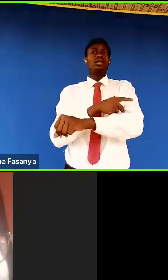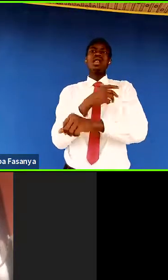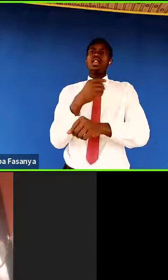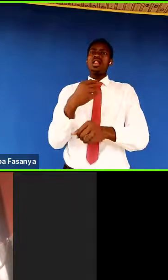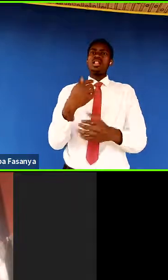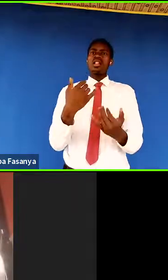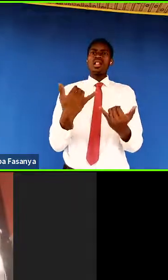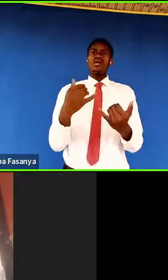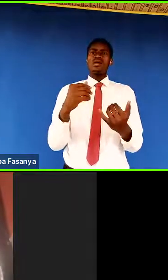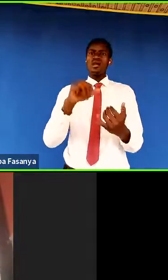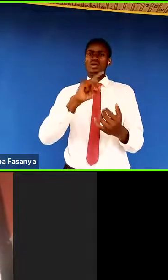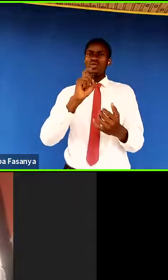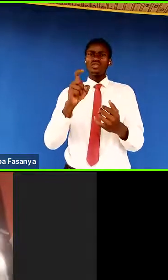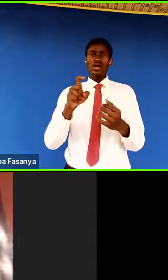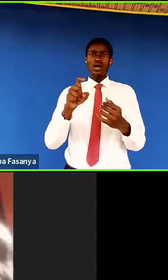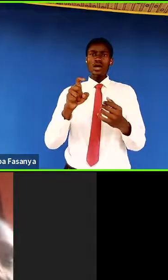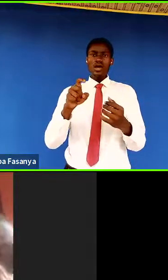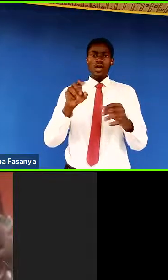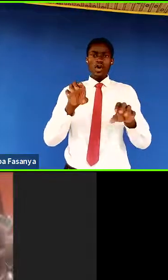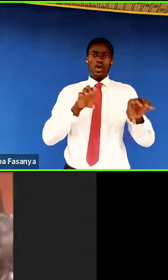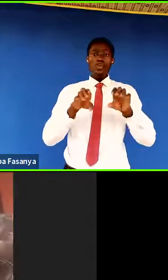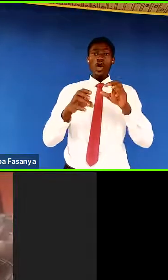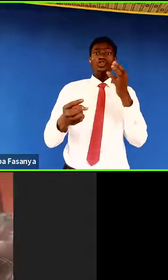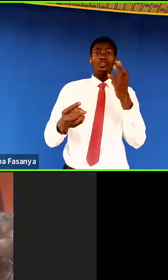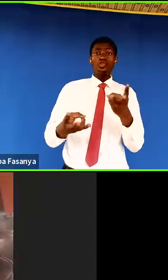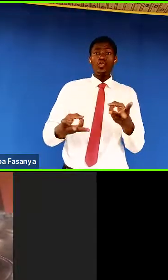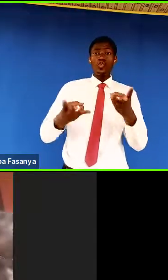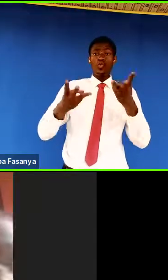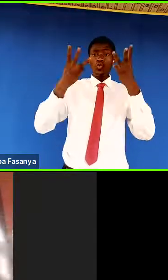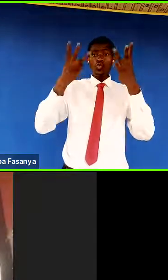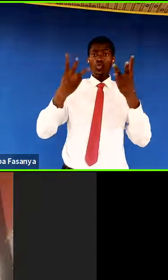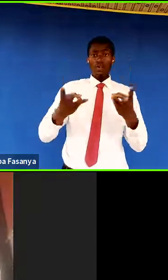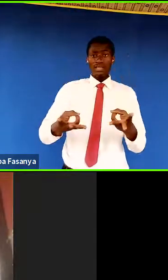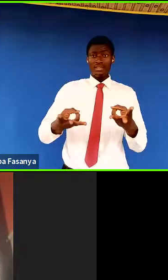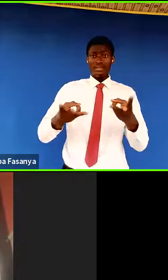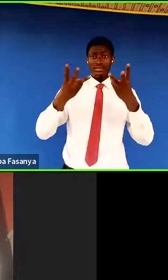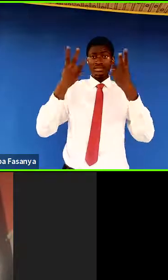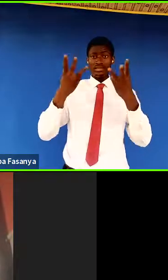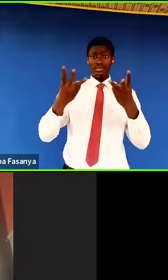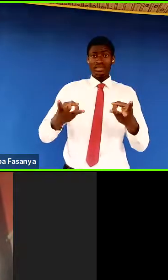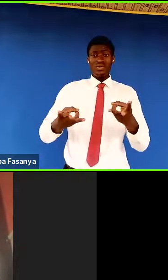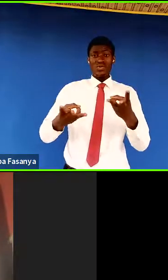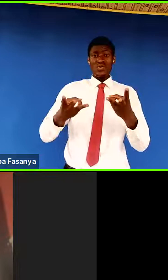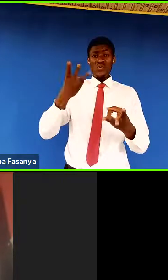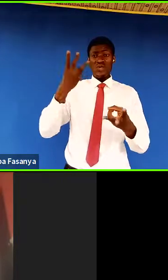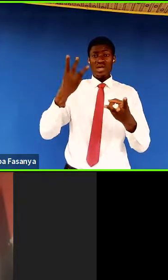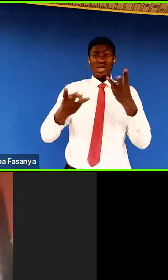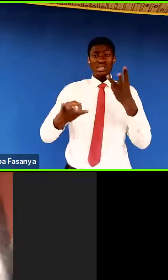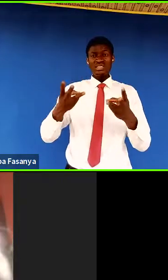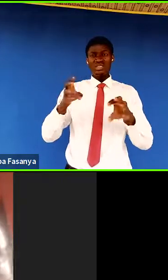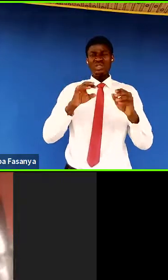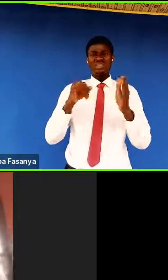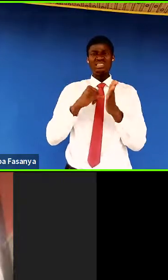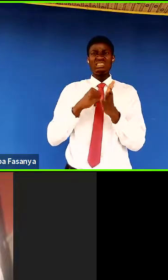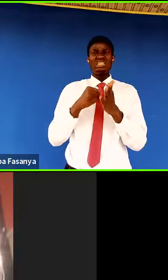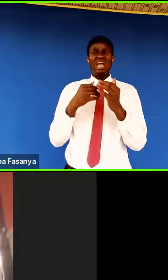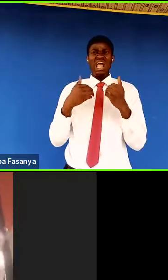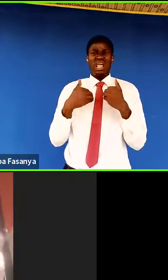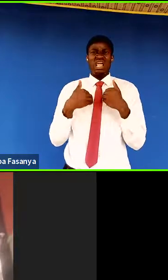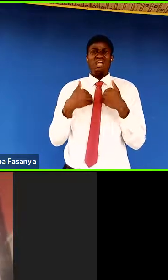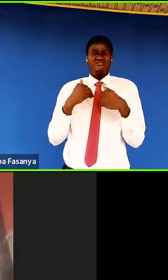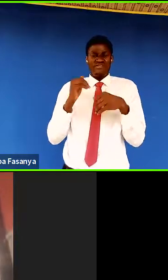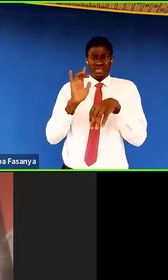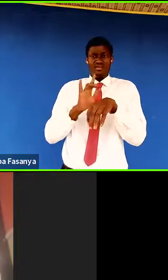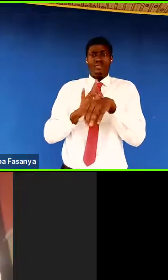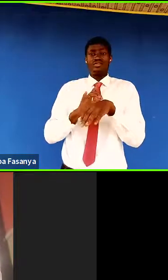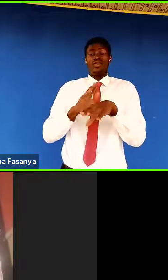weight? Oh, yes, the size. Yes. Weight does have an impact, okay? Of